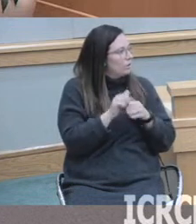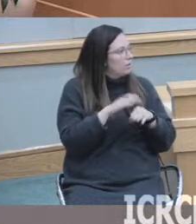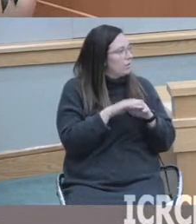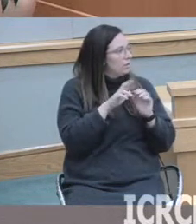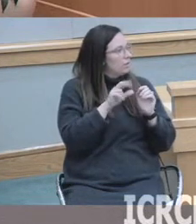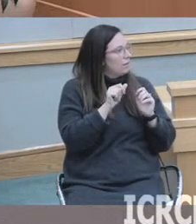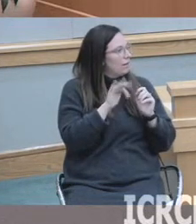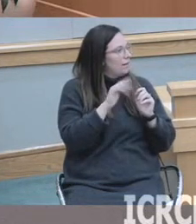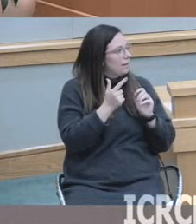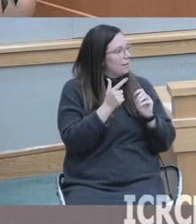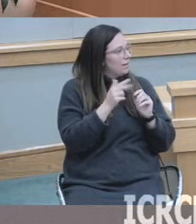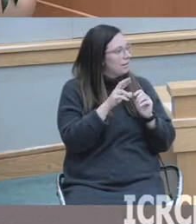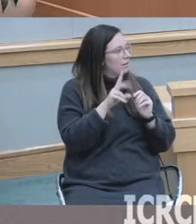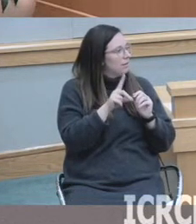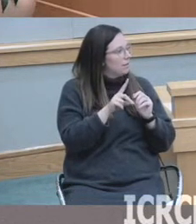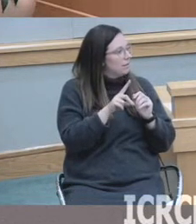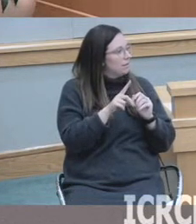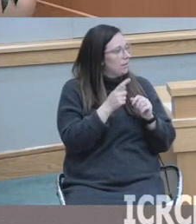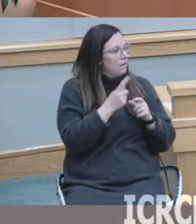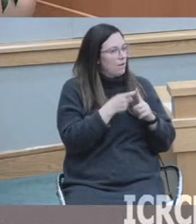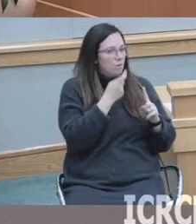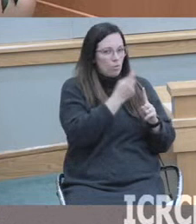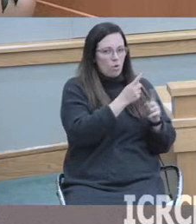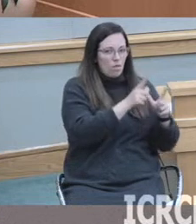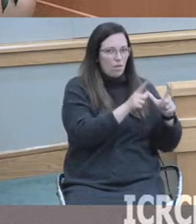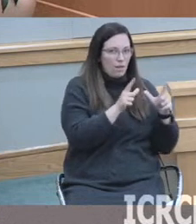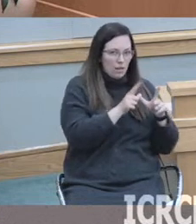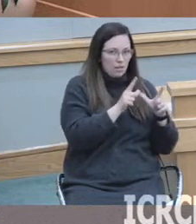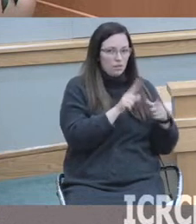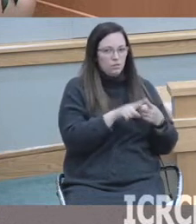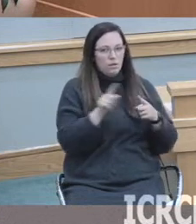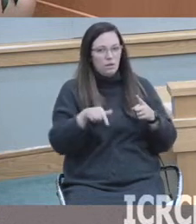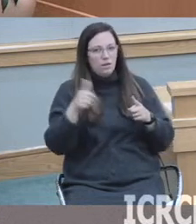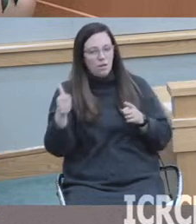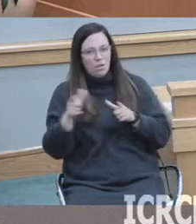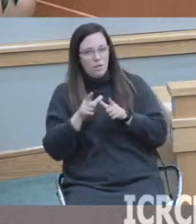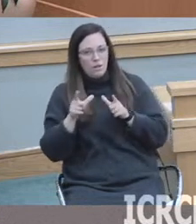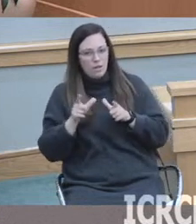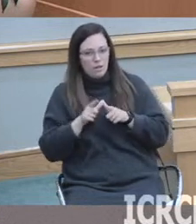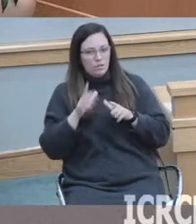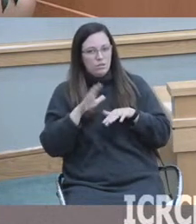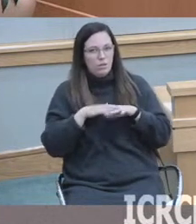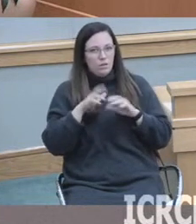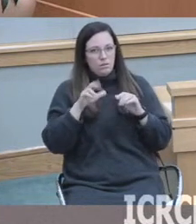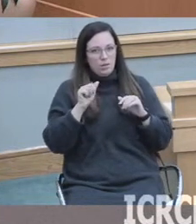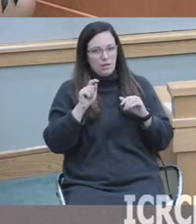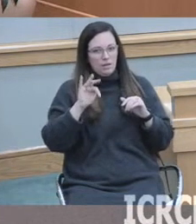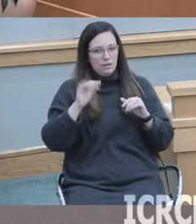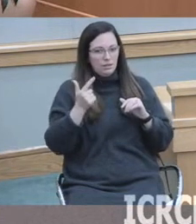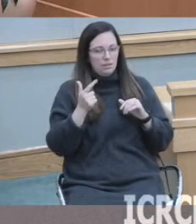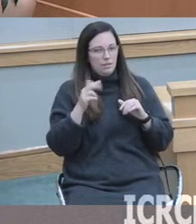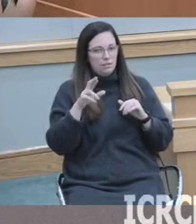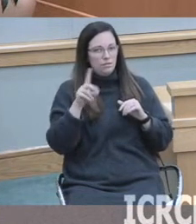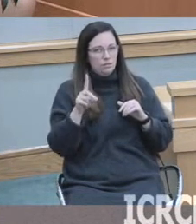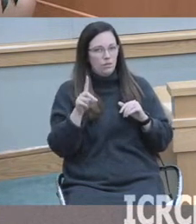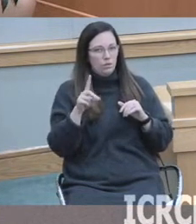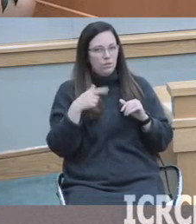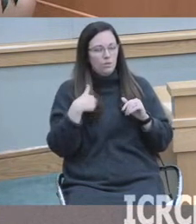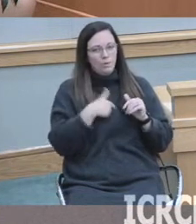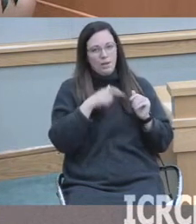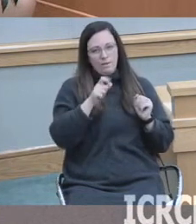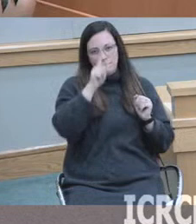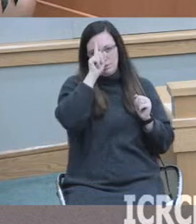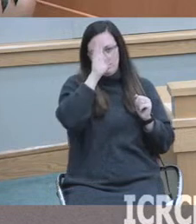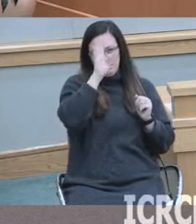they were moving from one location in Evendale to another right along Reading Road. Yeah. So I think we have to come up with